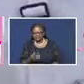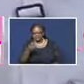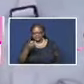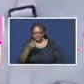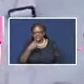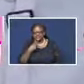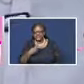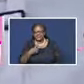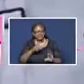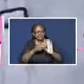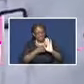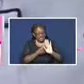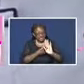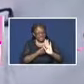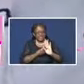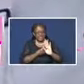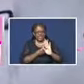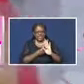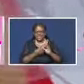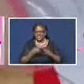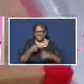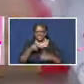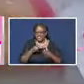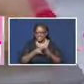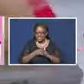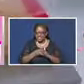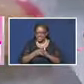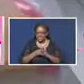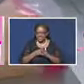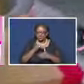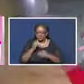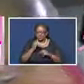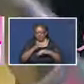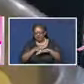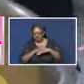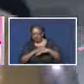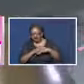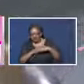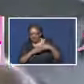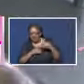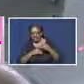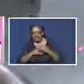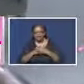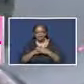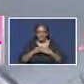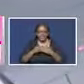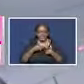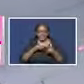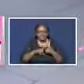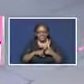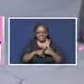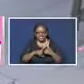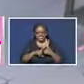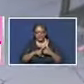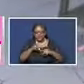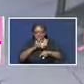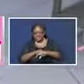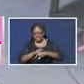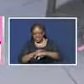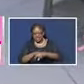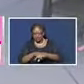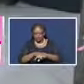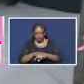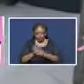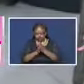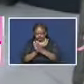At the beginning, it was very calm. It was like, you have a lot of time. And you know, calm, and then came back in the room, and then it was